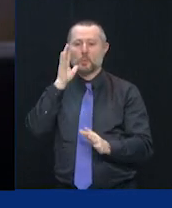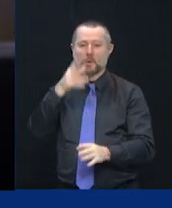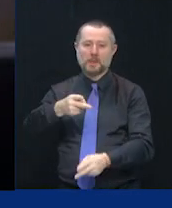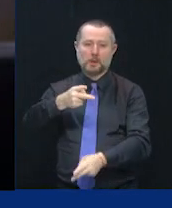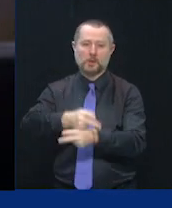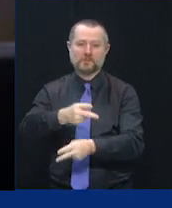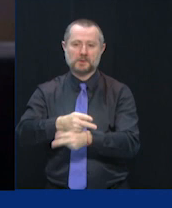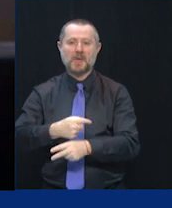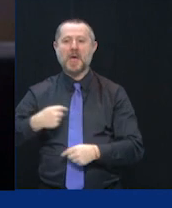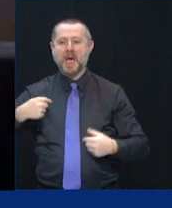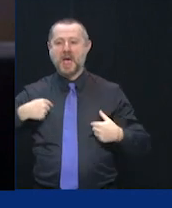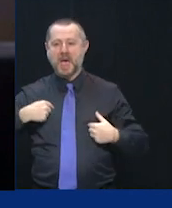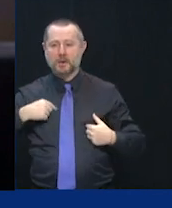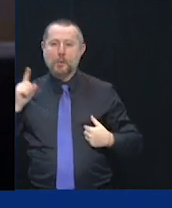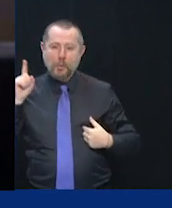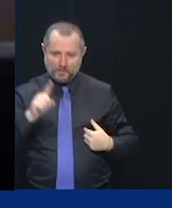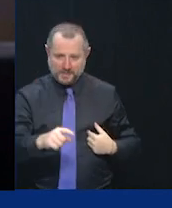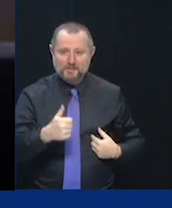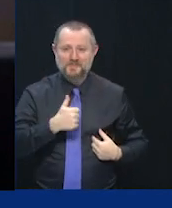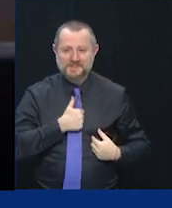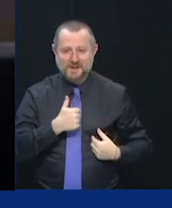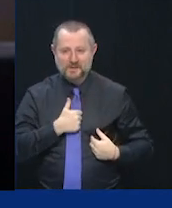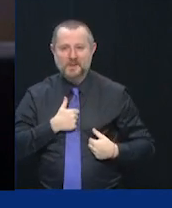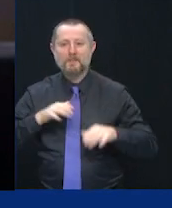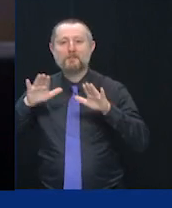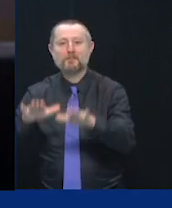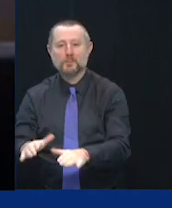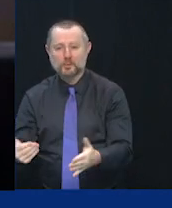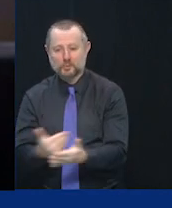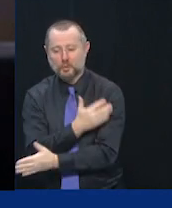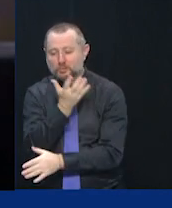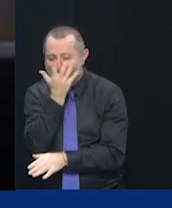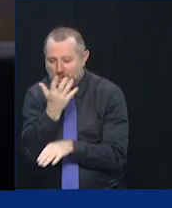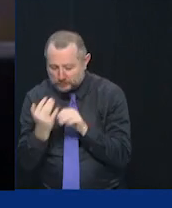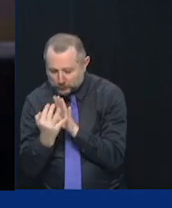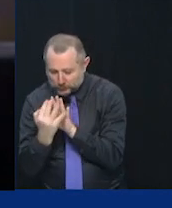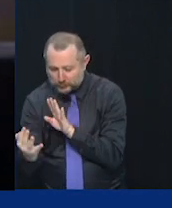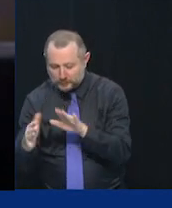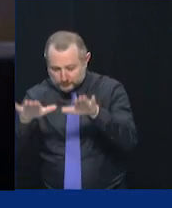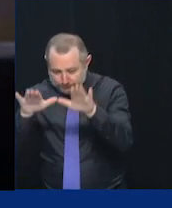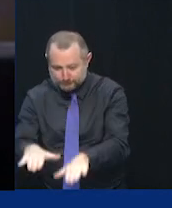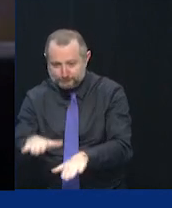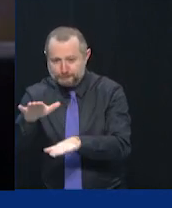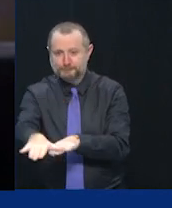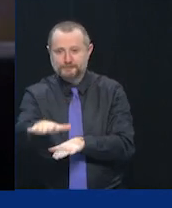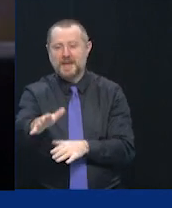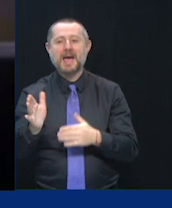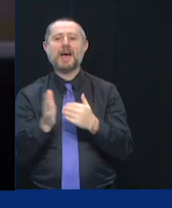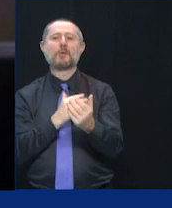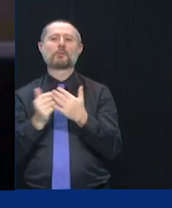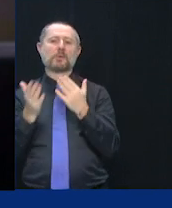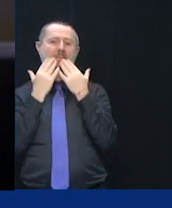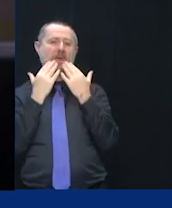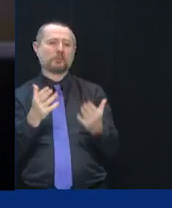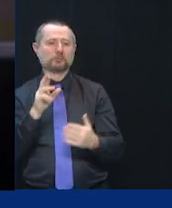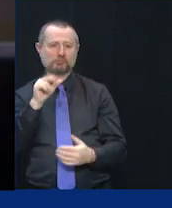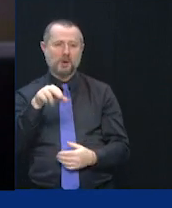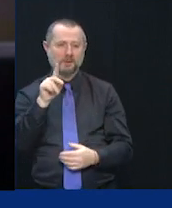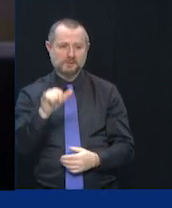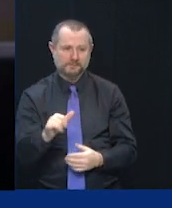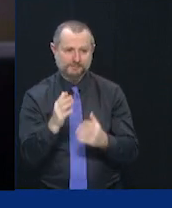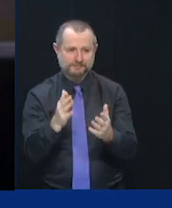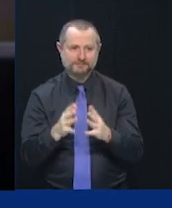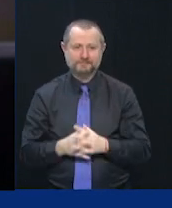be there with a new sod, and I'll fix any divots that we create. But Randy, thank you so, so much. Thank you for what you did.